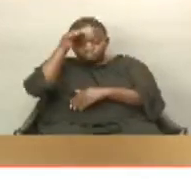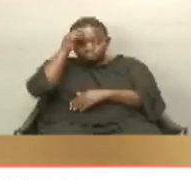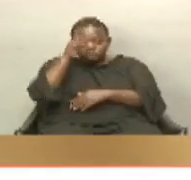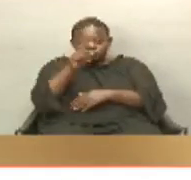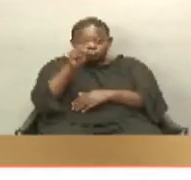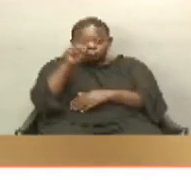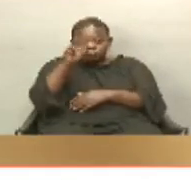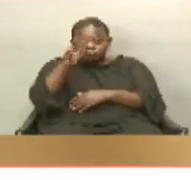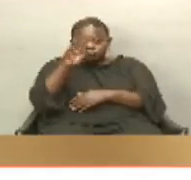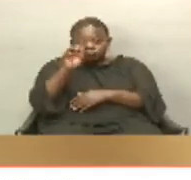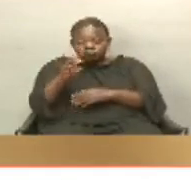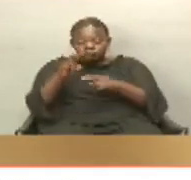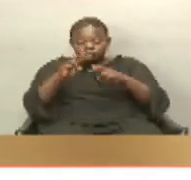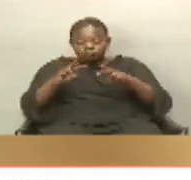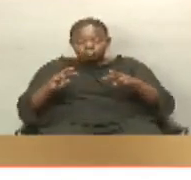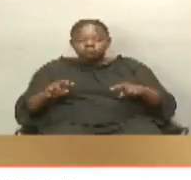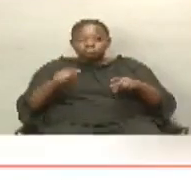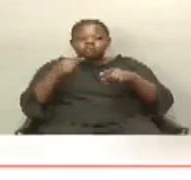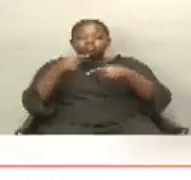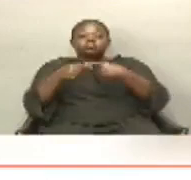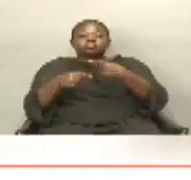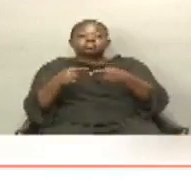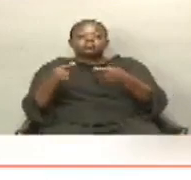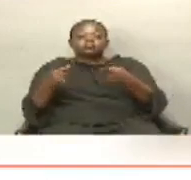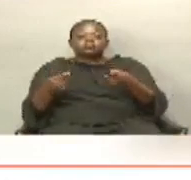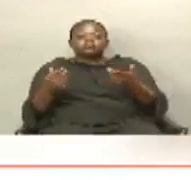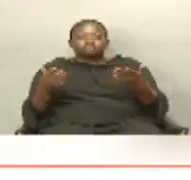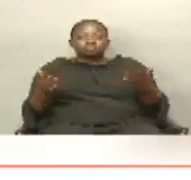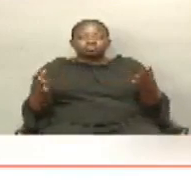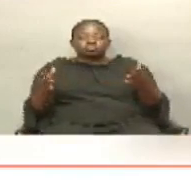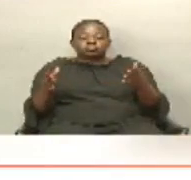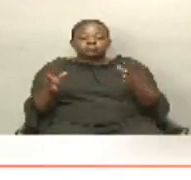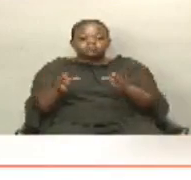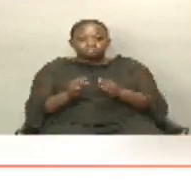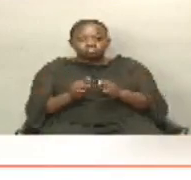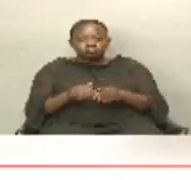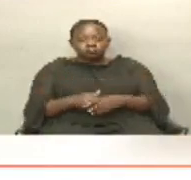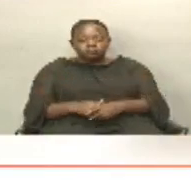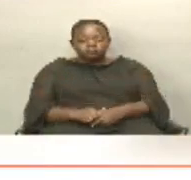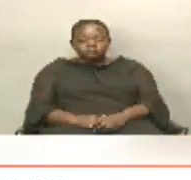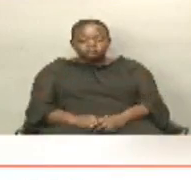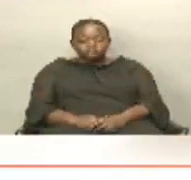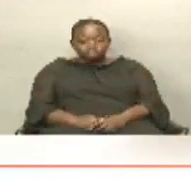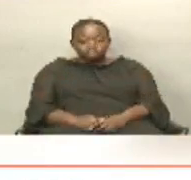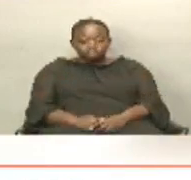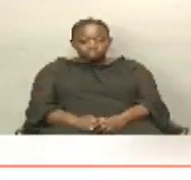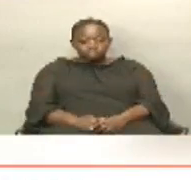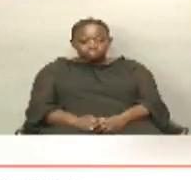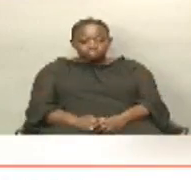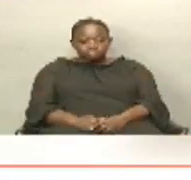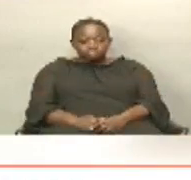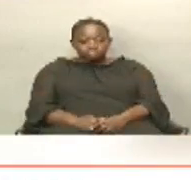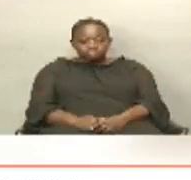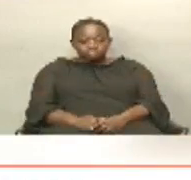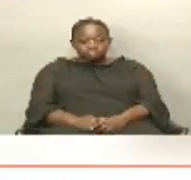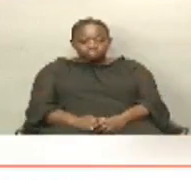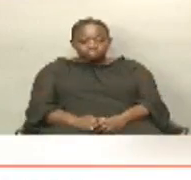katwe mwagunonya ze ugenda maso. Laimani Mutebi ya kusaki deguliri no Rwa Bukedde TV.